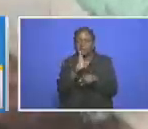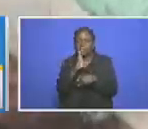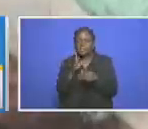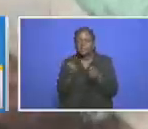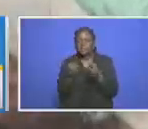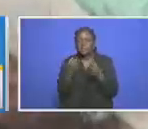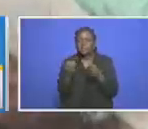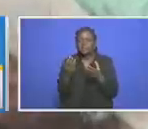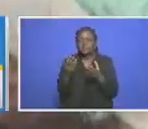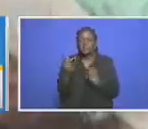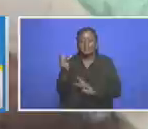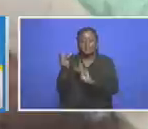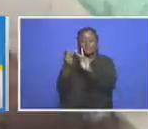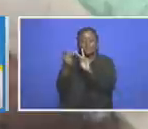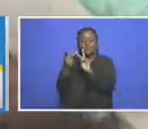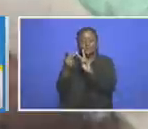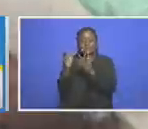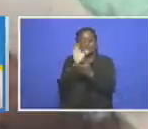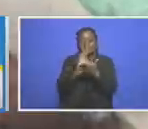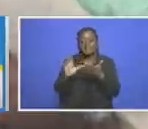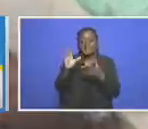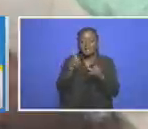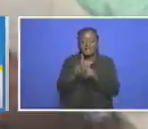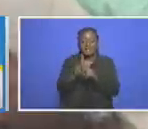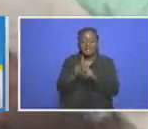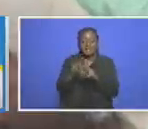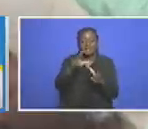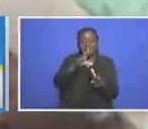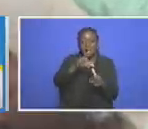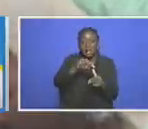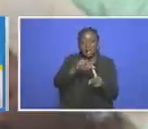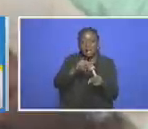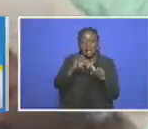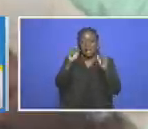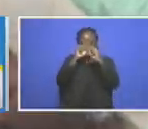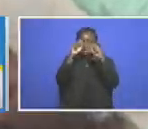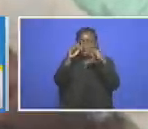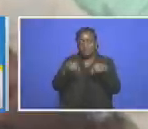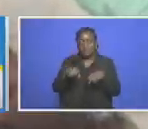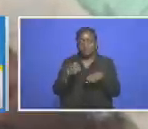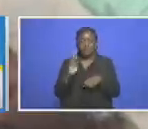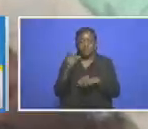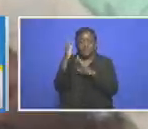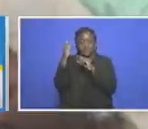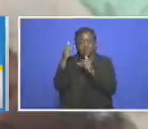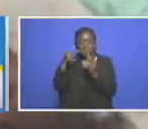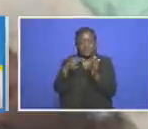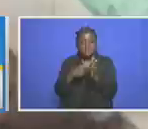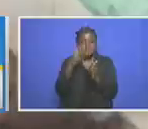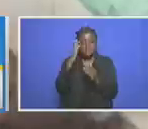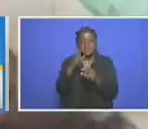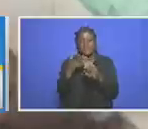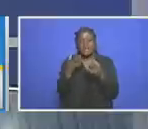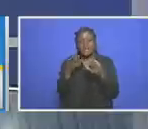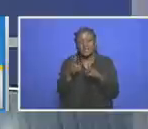hurricane shelter. But certainly we anticipate that this is going to happen